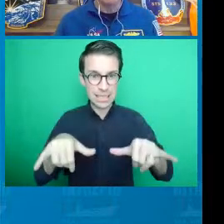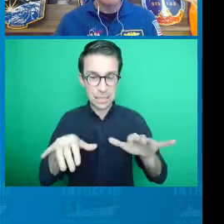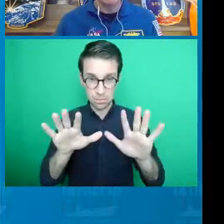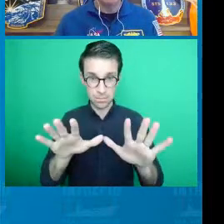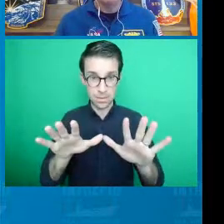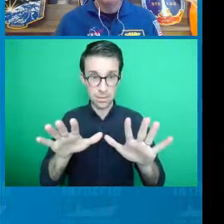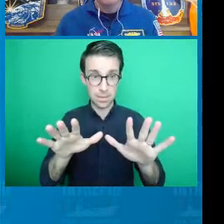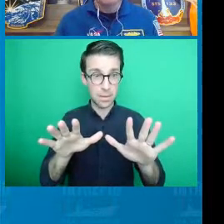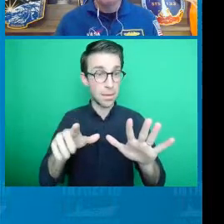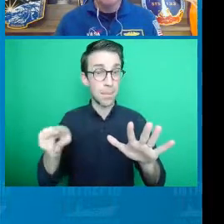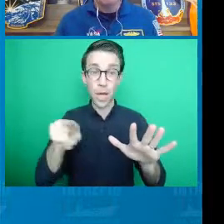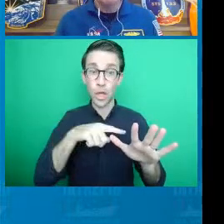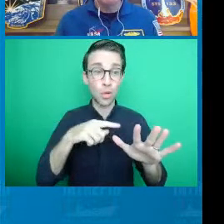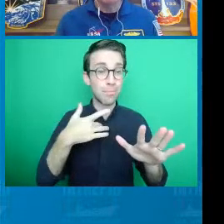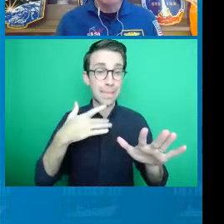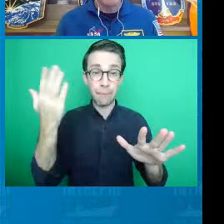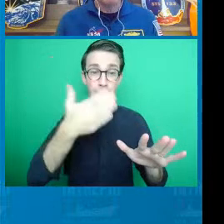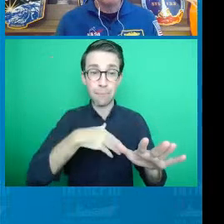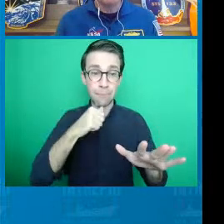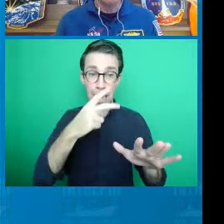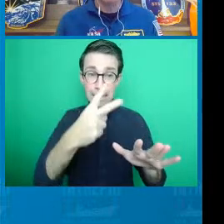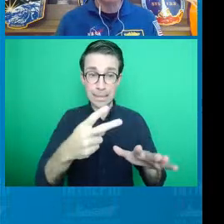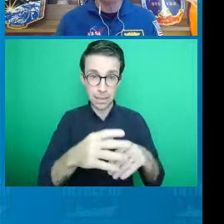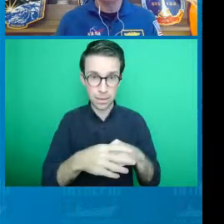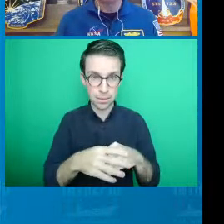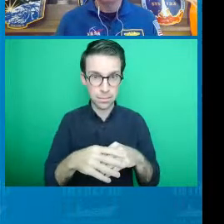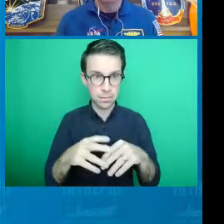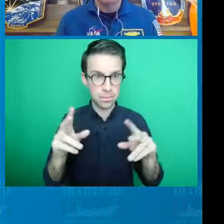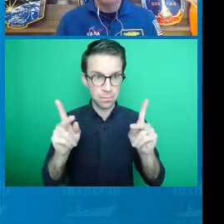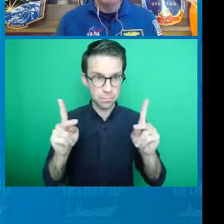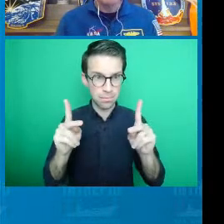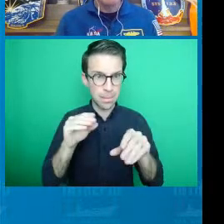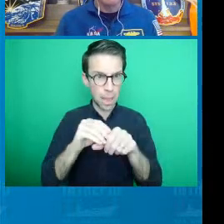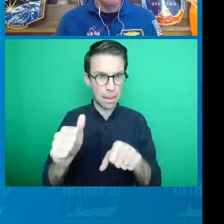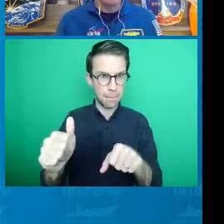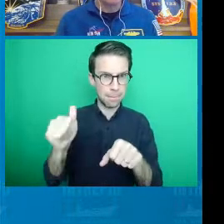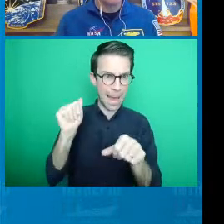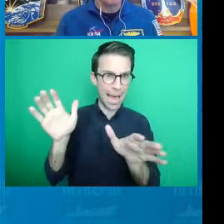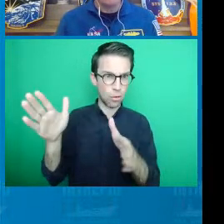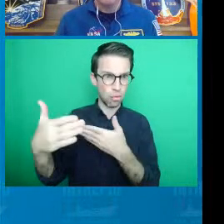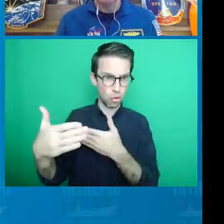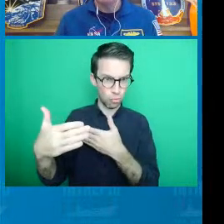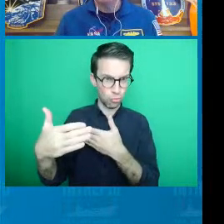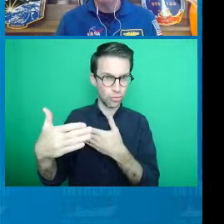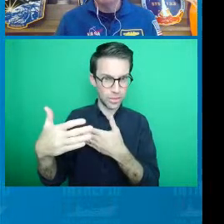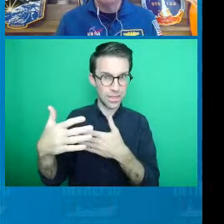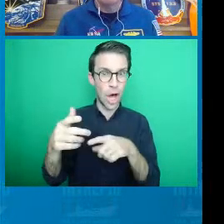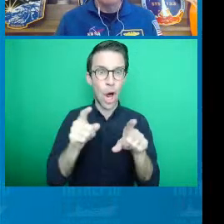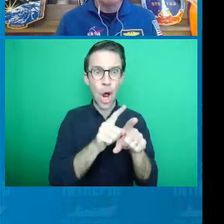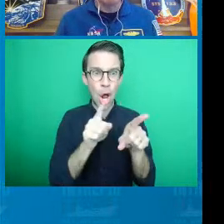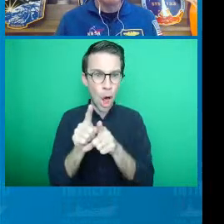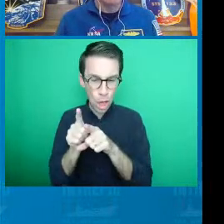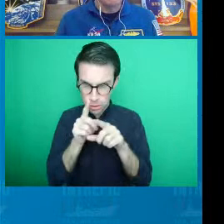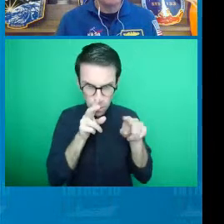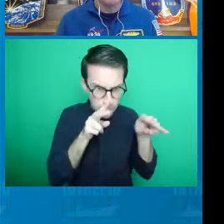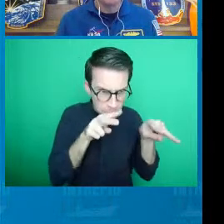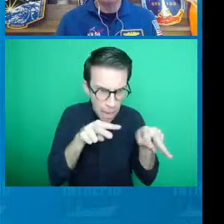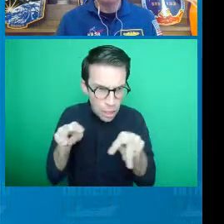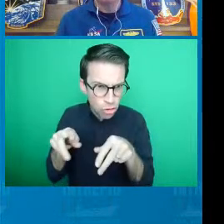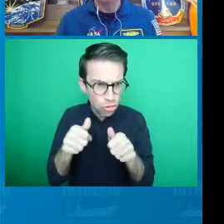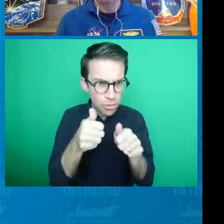see, next slide, is the people in the back rooms, the groups behind them that are supporting them, that are monitoring every